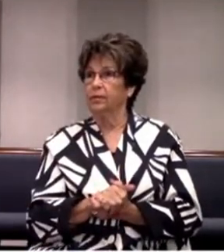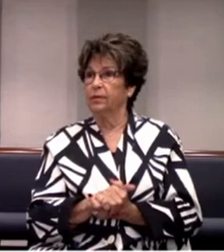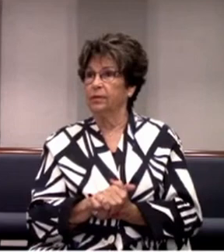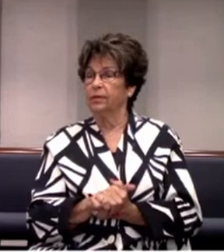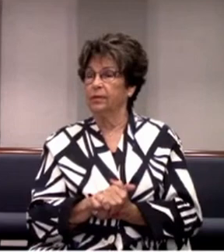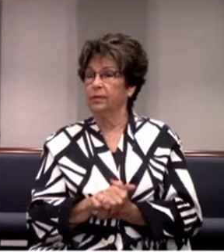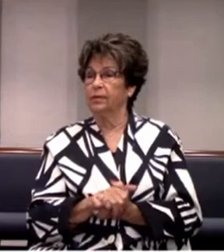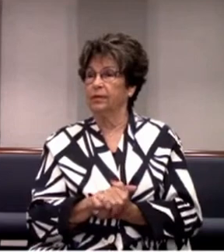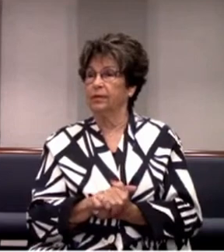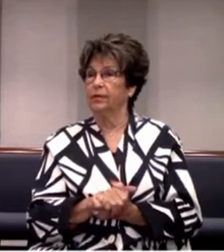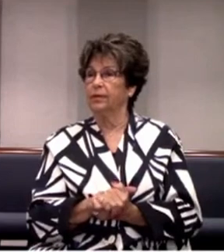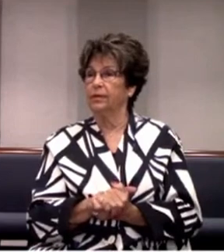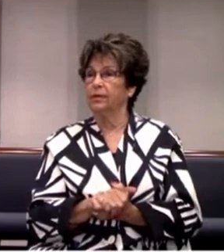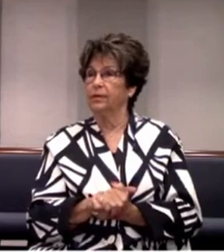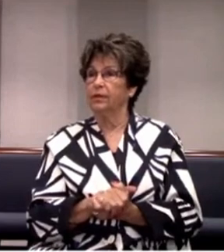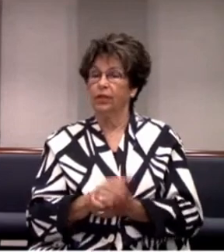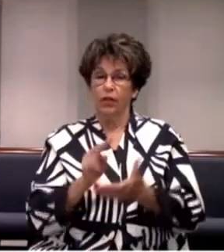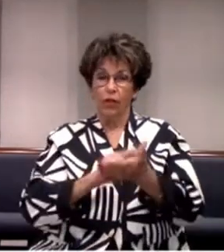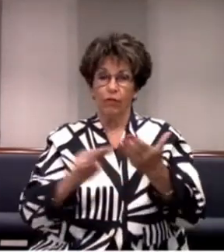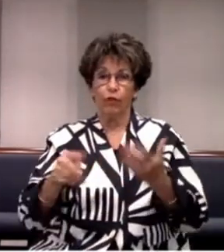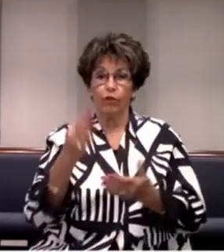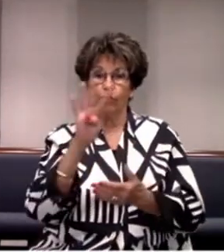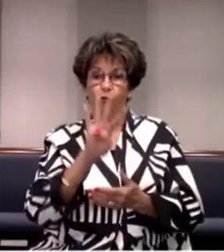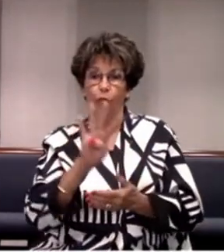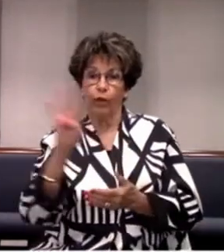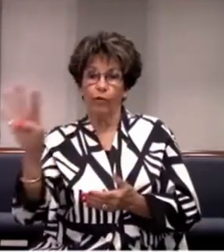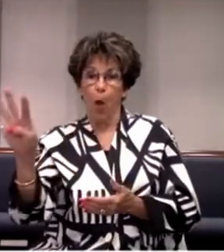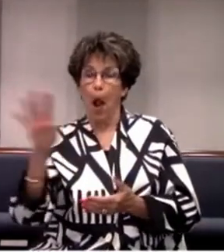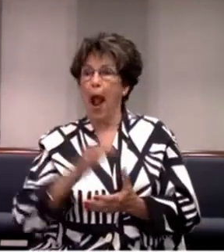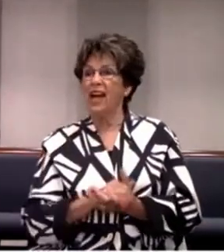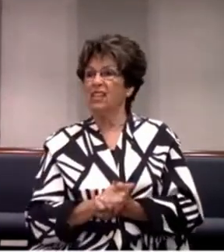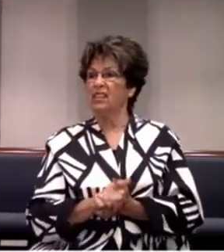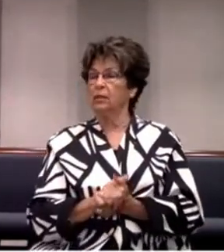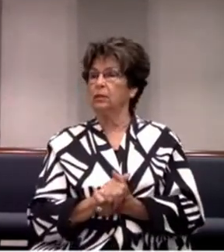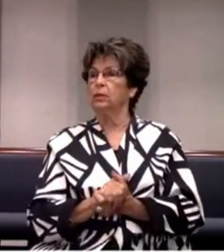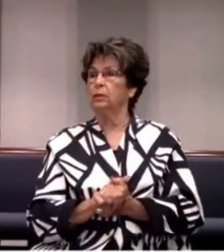moment. Verse number 44 of chapter 10, please.